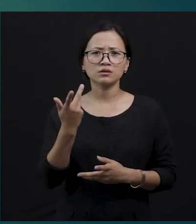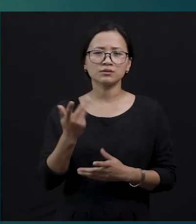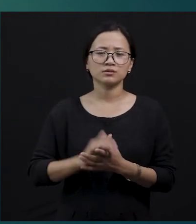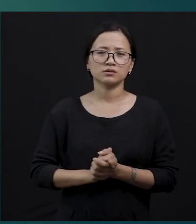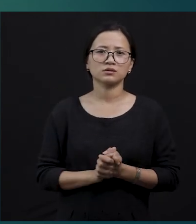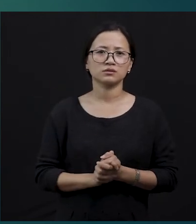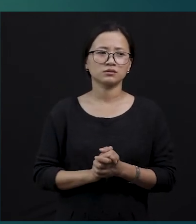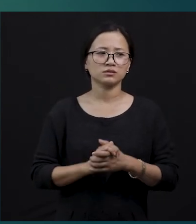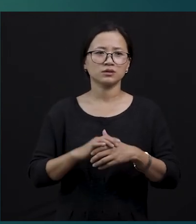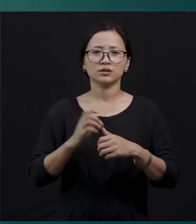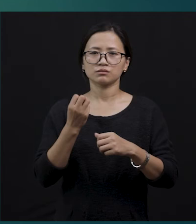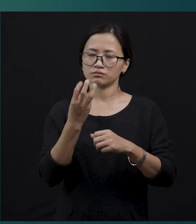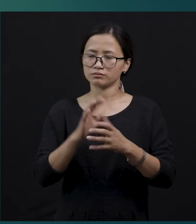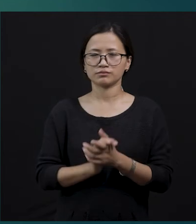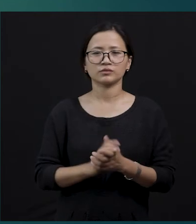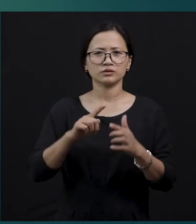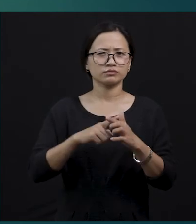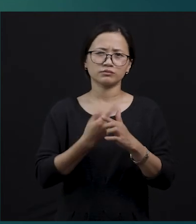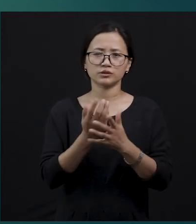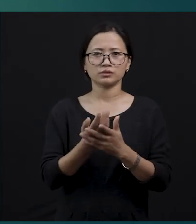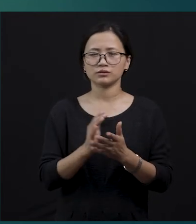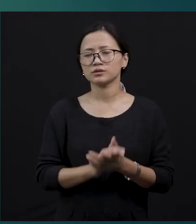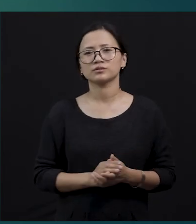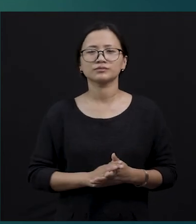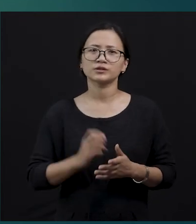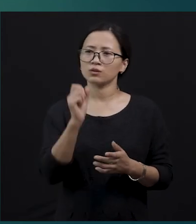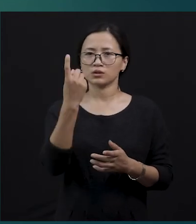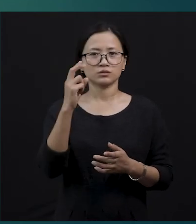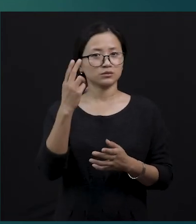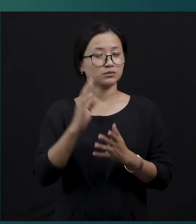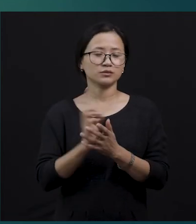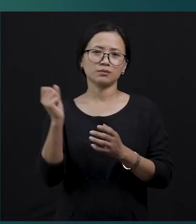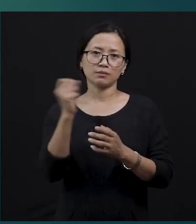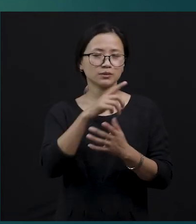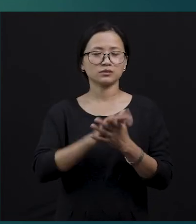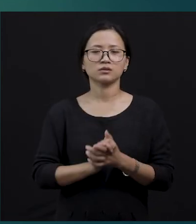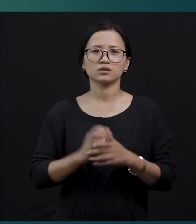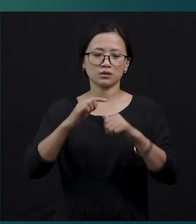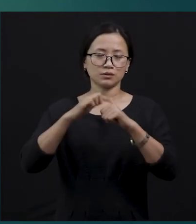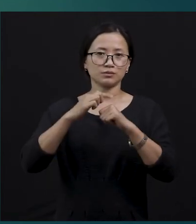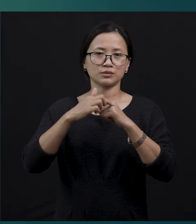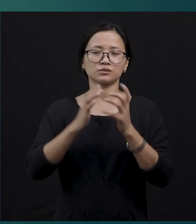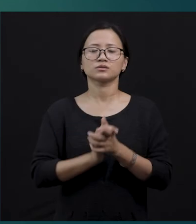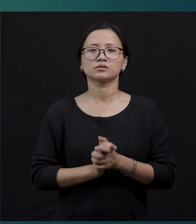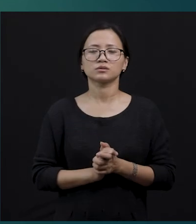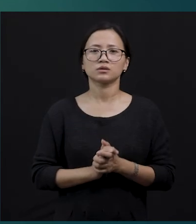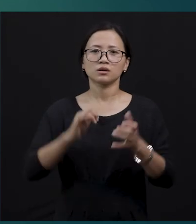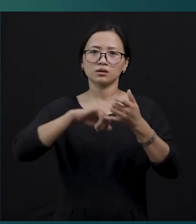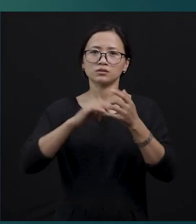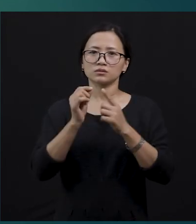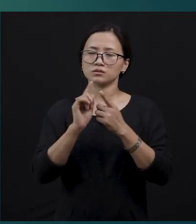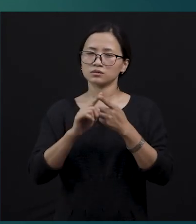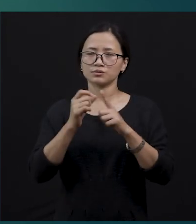this, January, February, March, April, May, June, July, August, and then below, it comes below September. So it